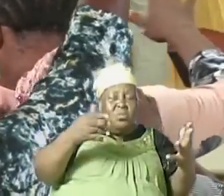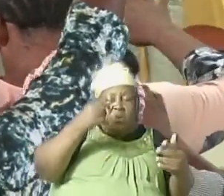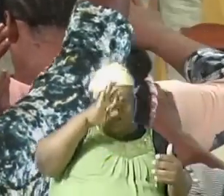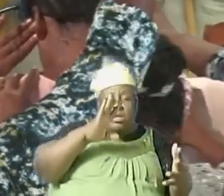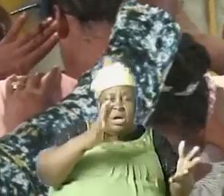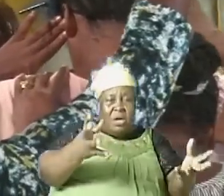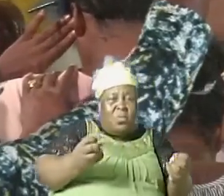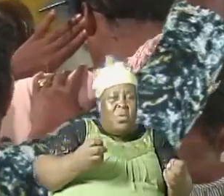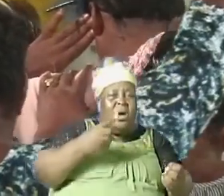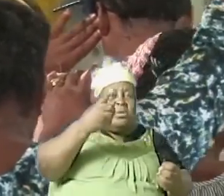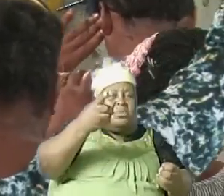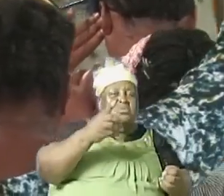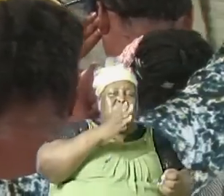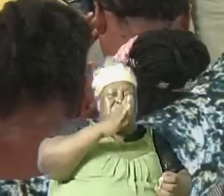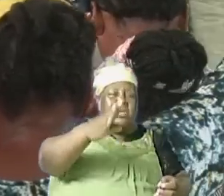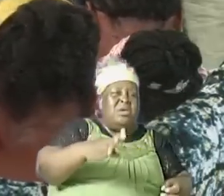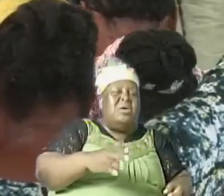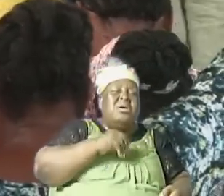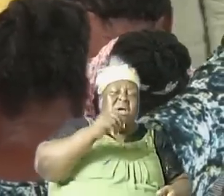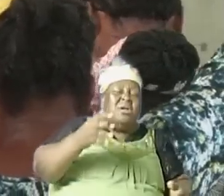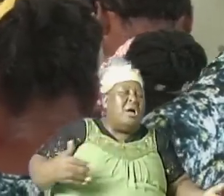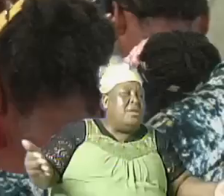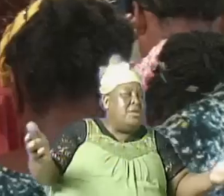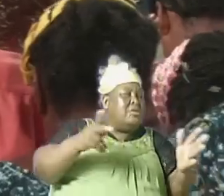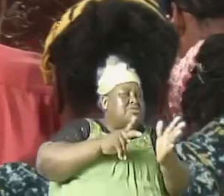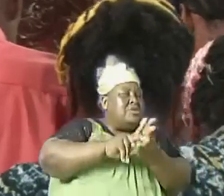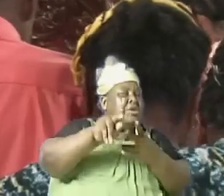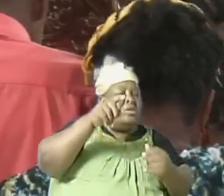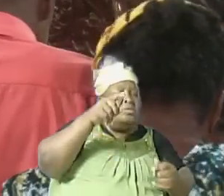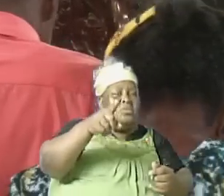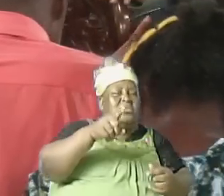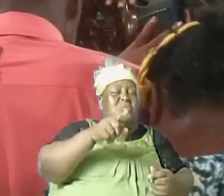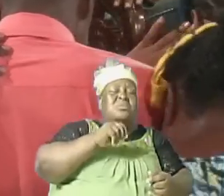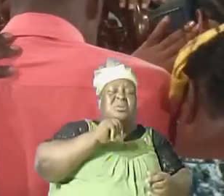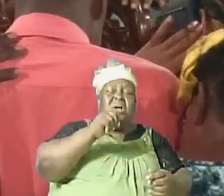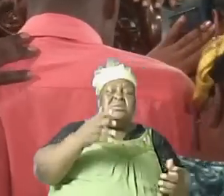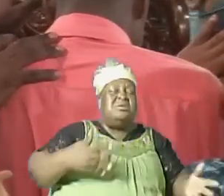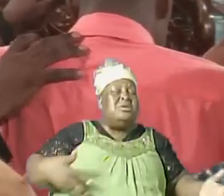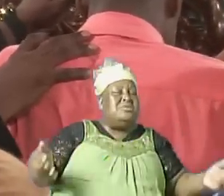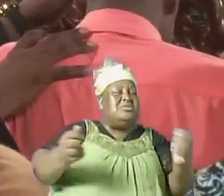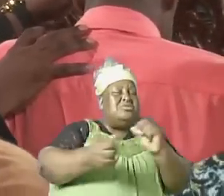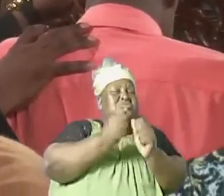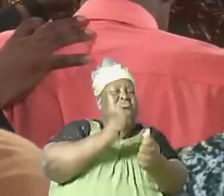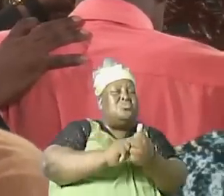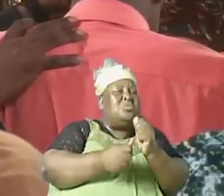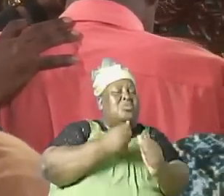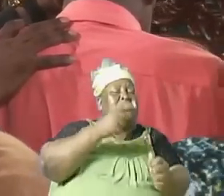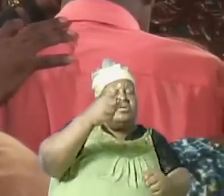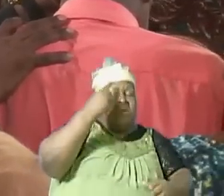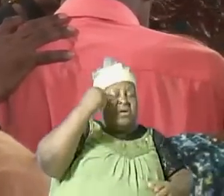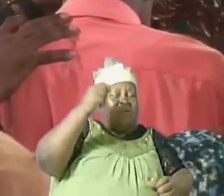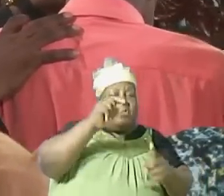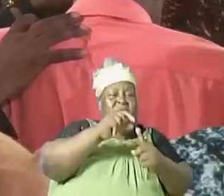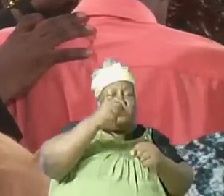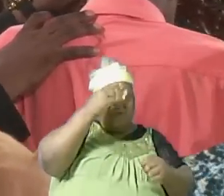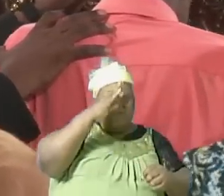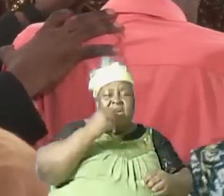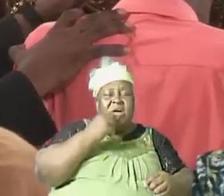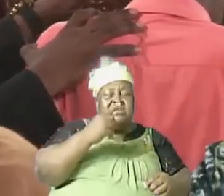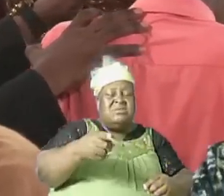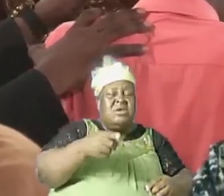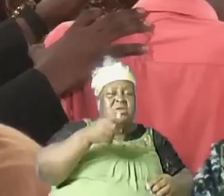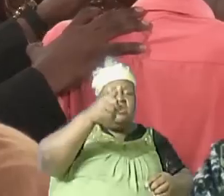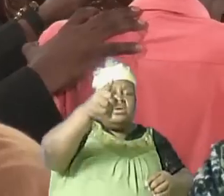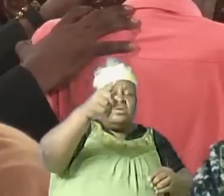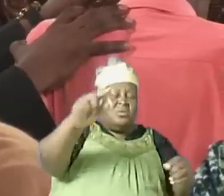But you're struggling. We're not here to kill you. We're not here to destroy you. Because the word of God